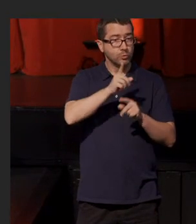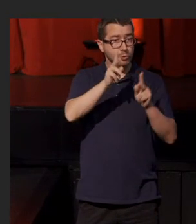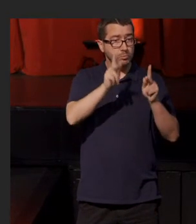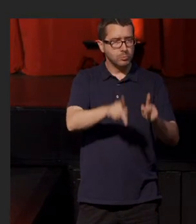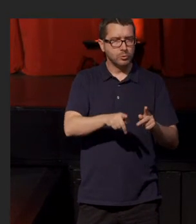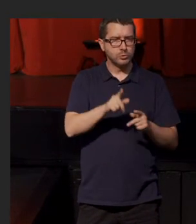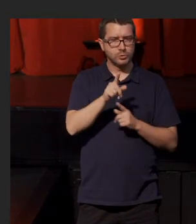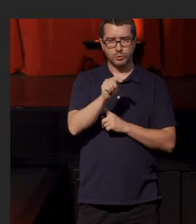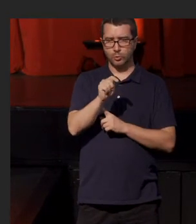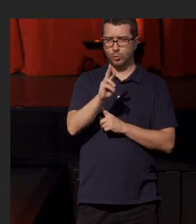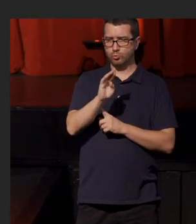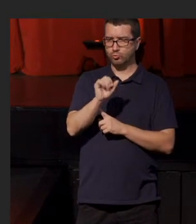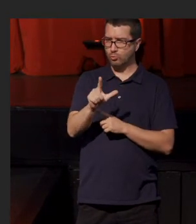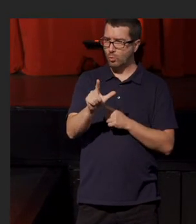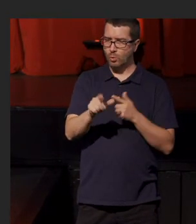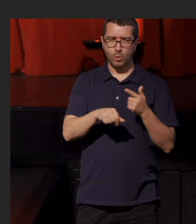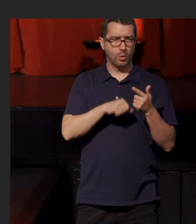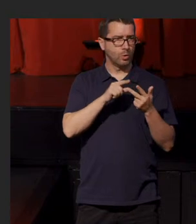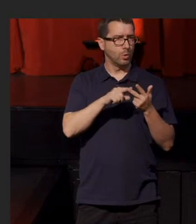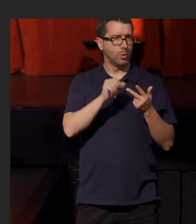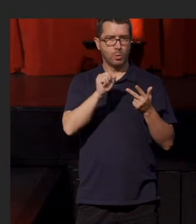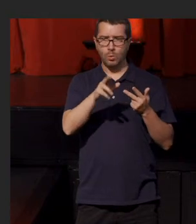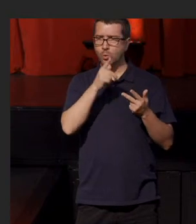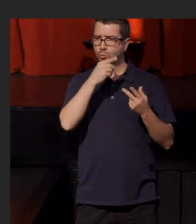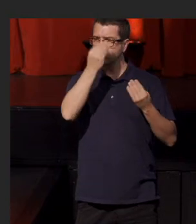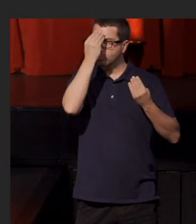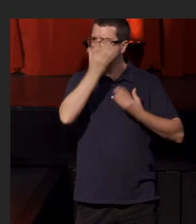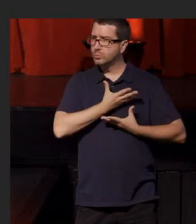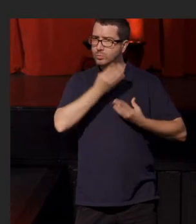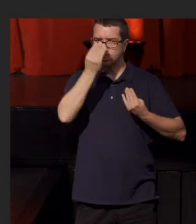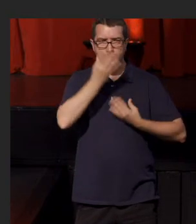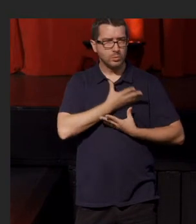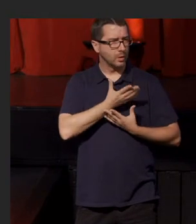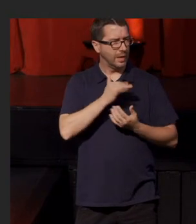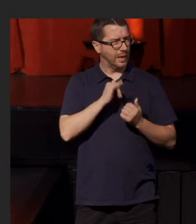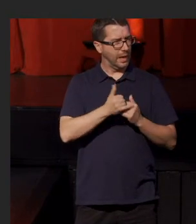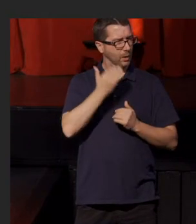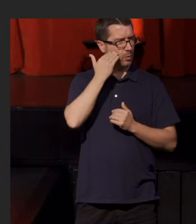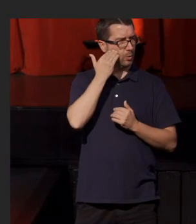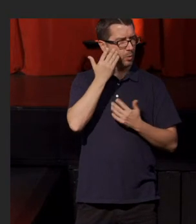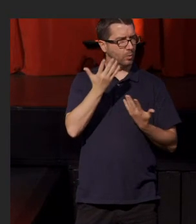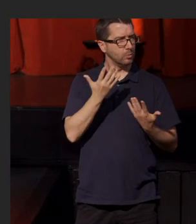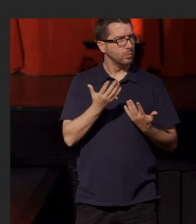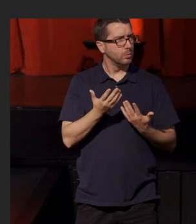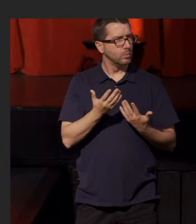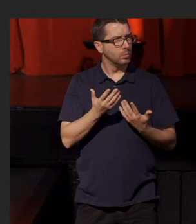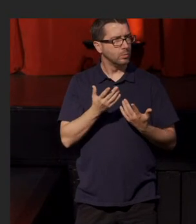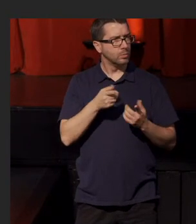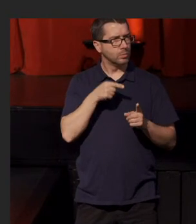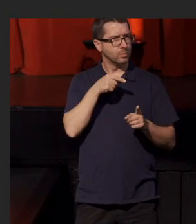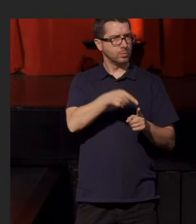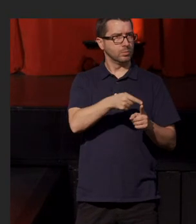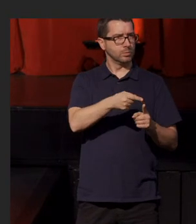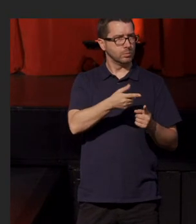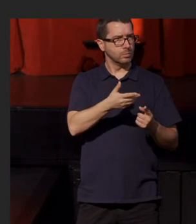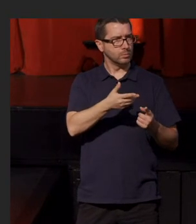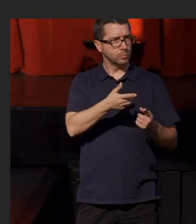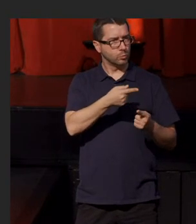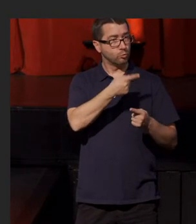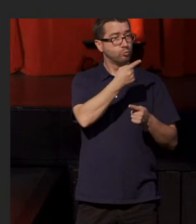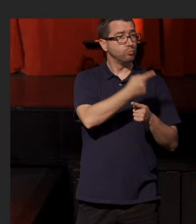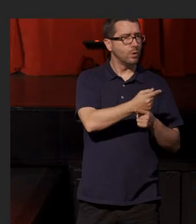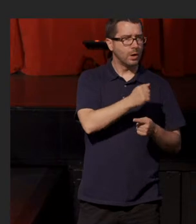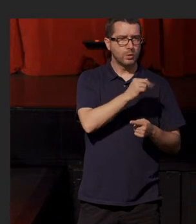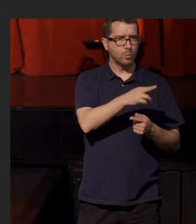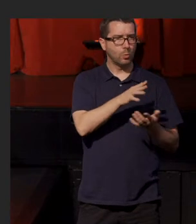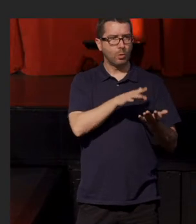is following you or who is giving you information, how do you tell that that's actually the source of the person or the